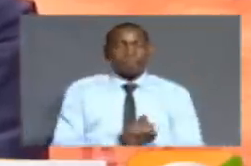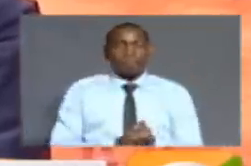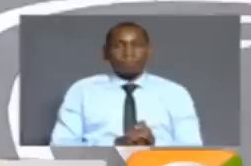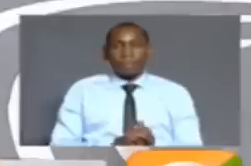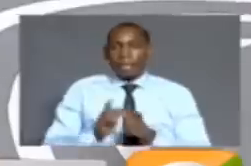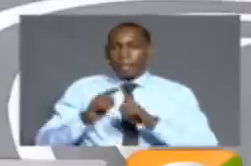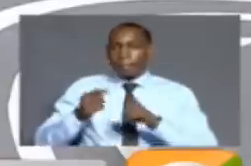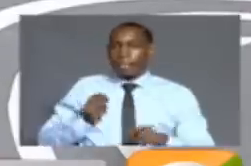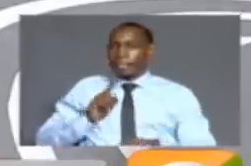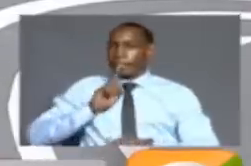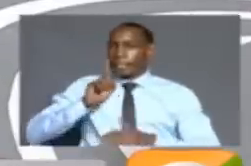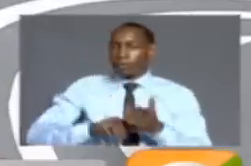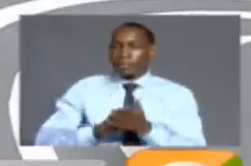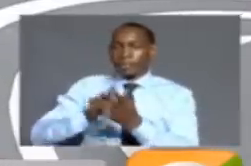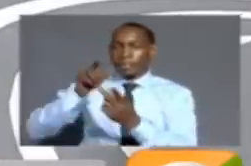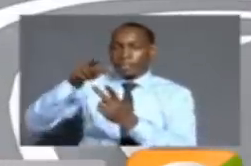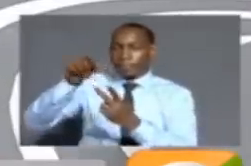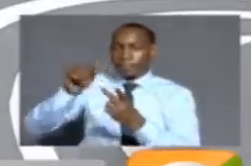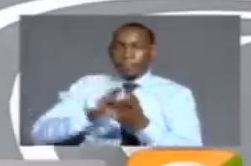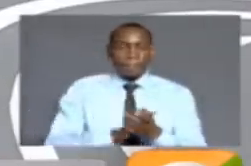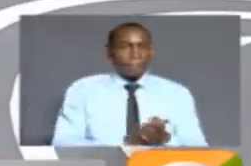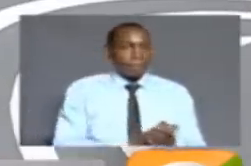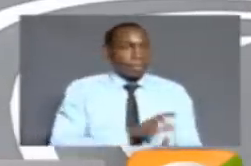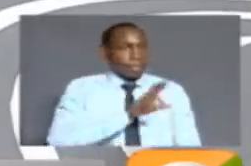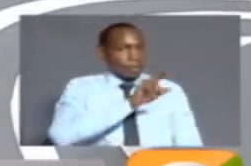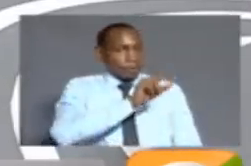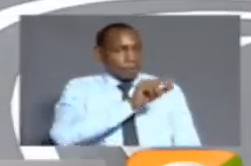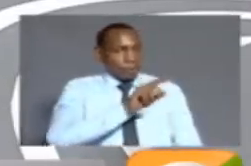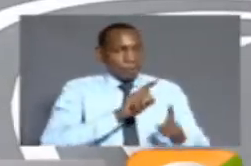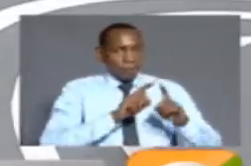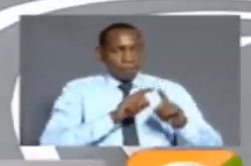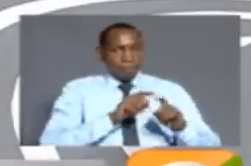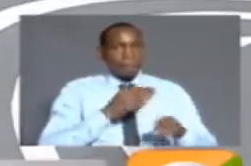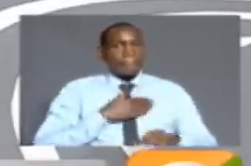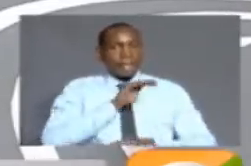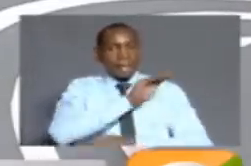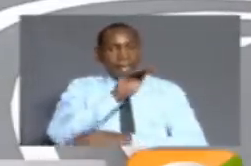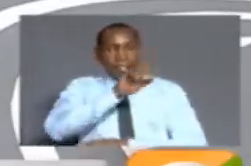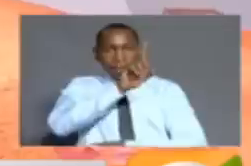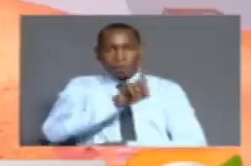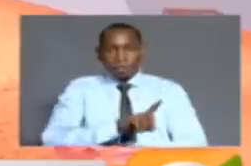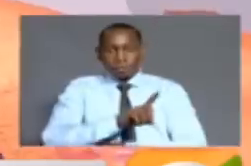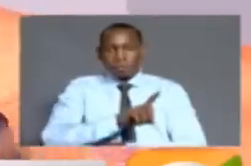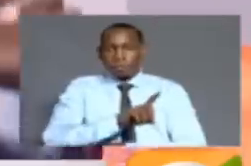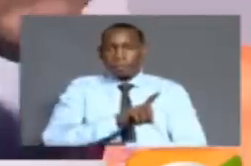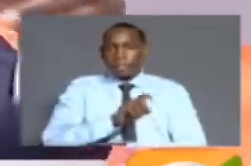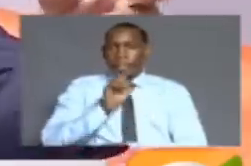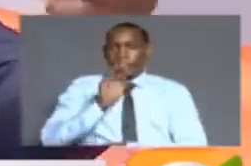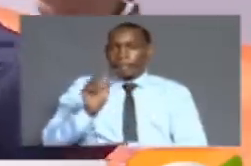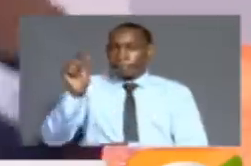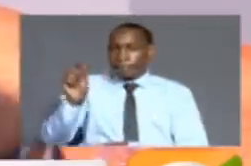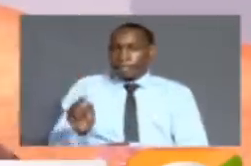job. But she says he's being selective. I think the DPP... No. But you see, let me ask you this question, Jeff. If someone now comes up and say to